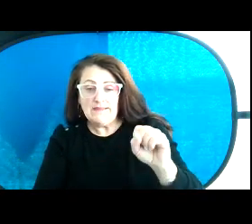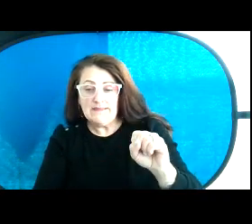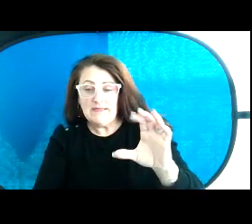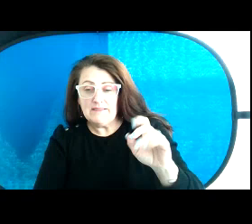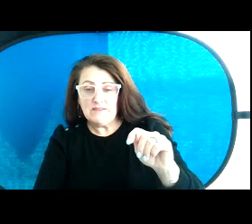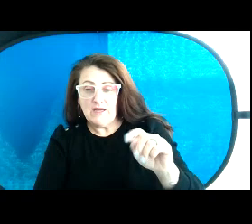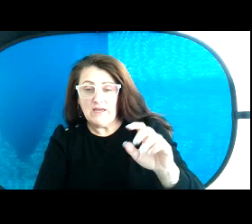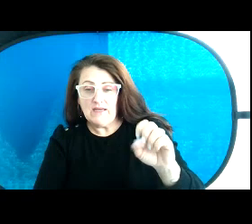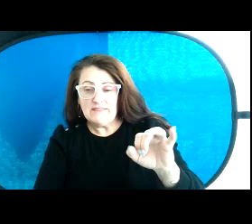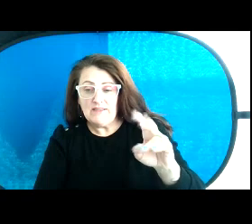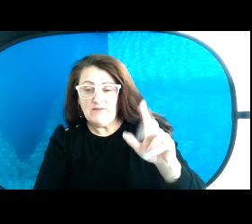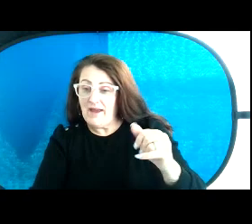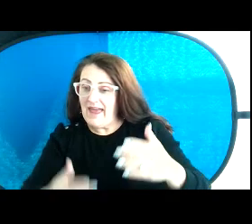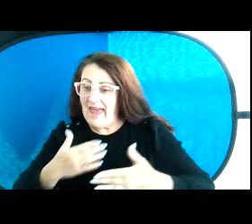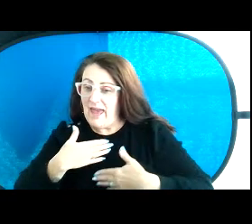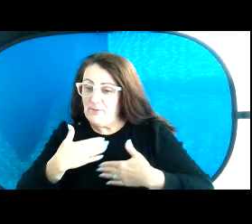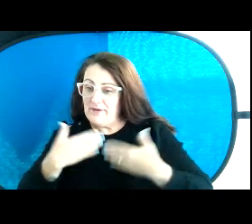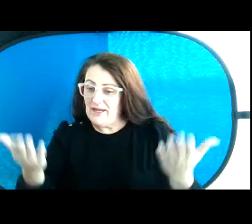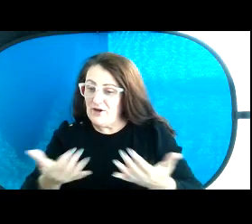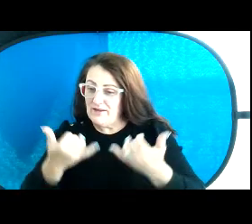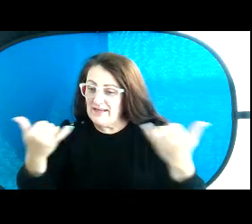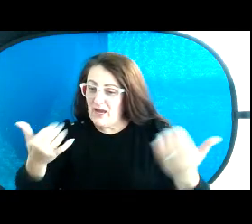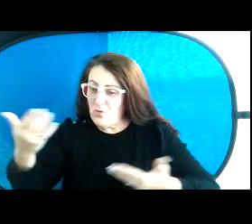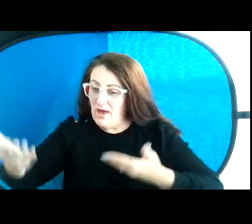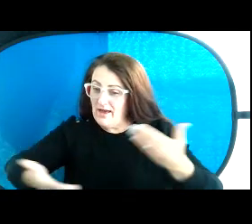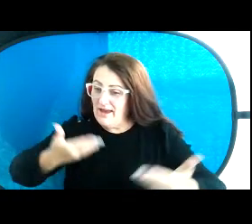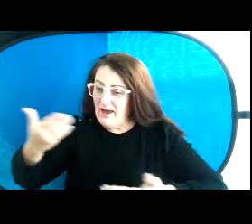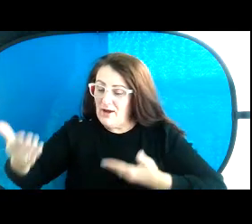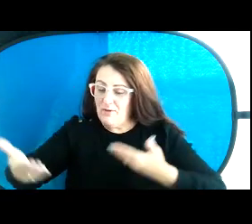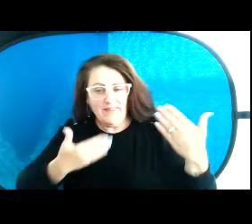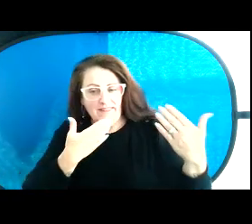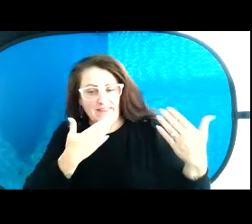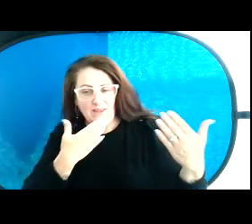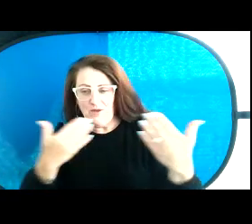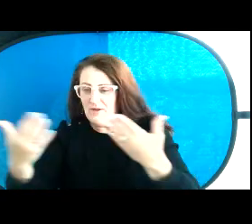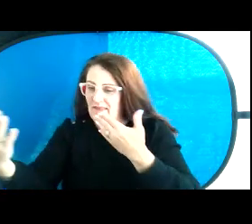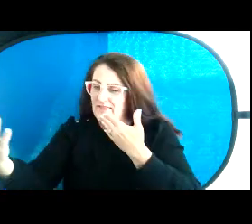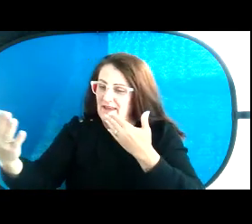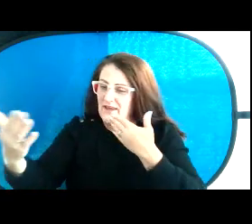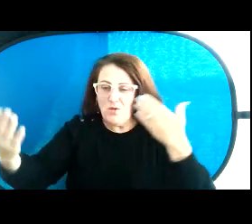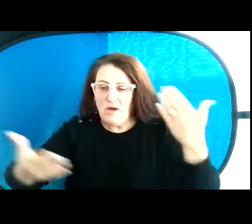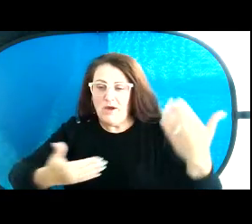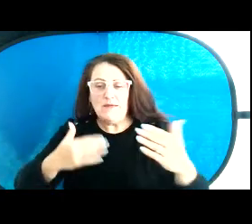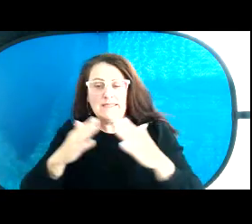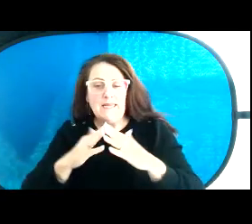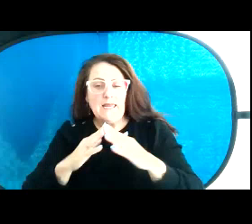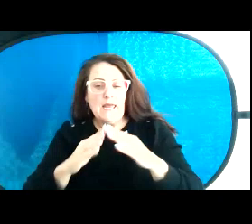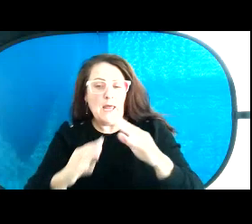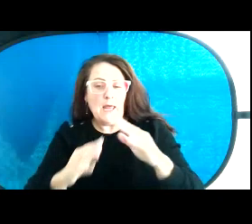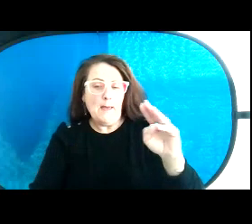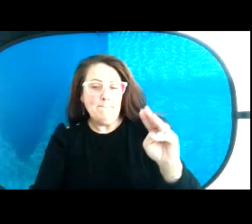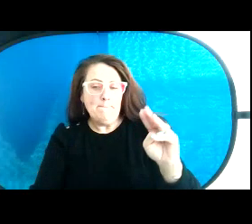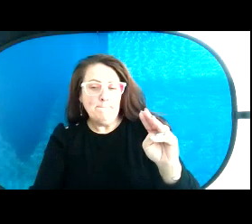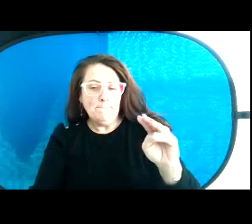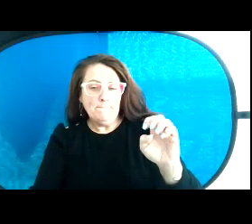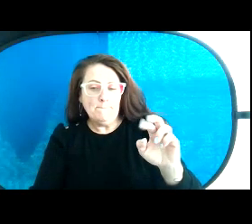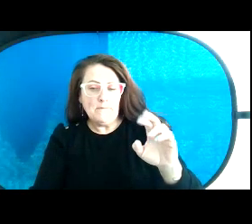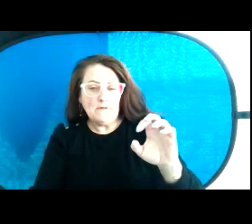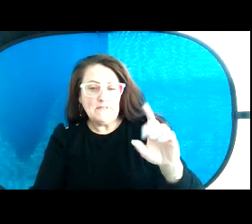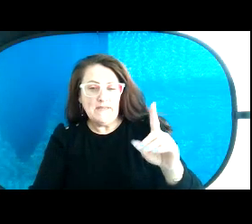have you here with us today. Welcome. Thank you. We want to welcome everybody to the City of Merced. My name is Matt Serrato. I'm the mayor of the City of